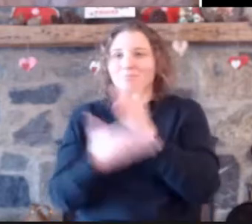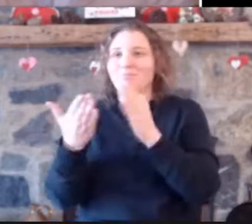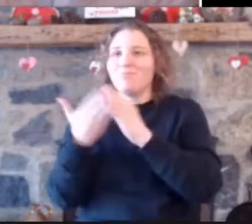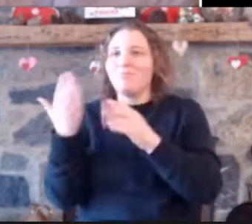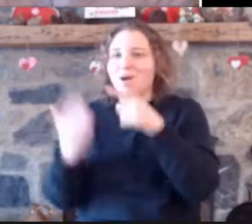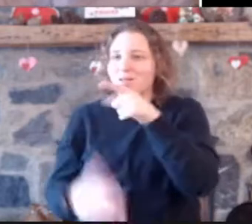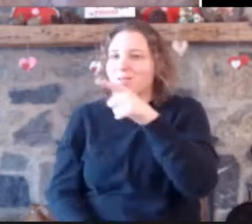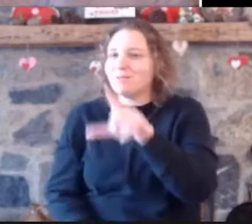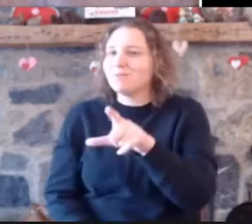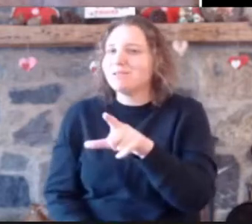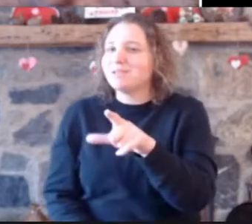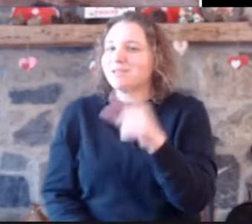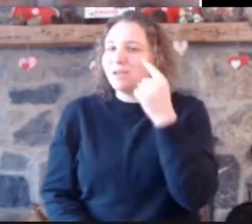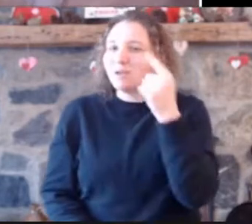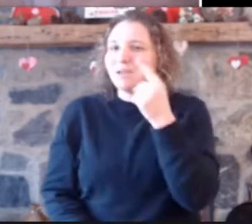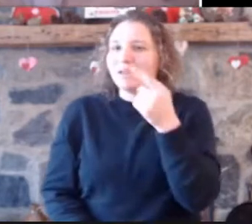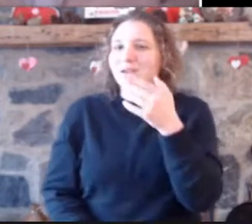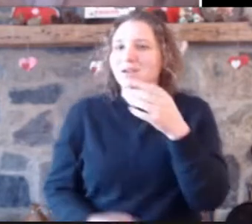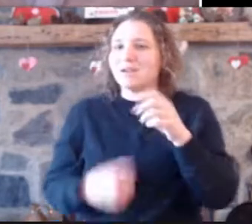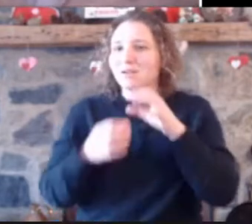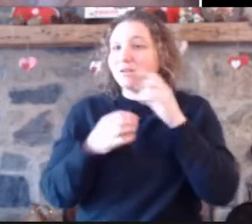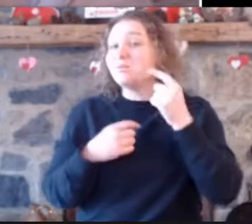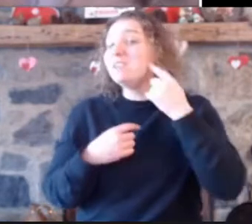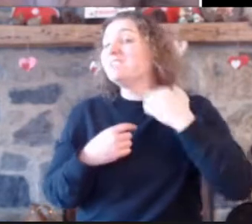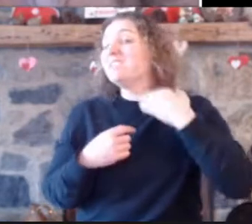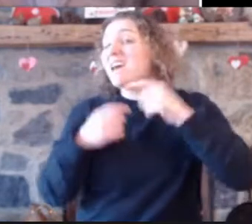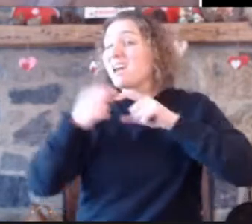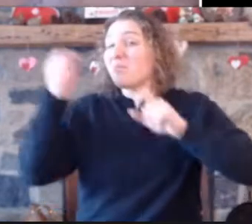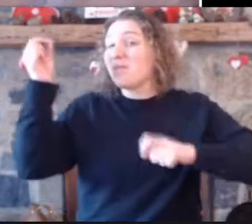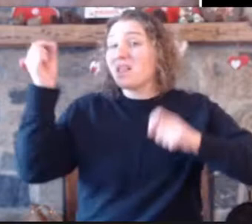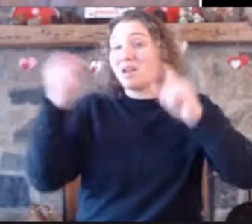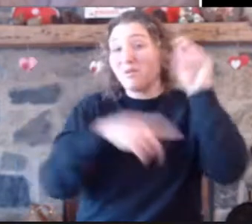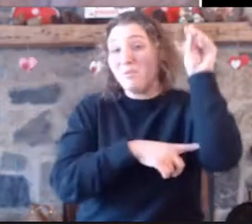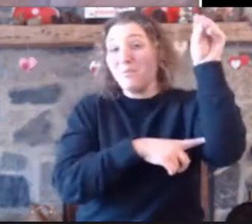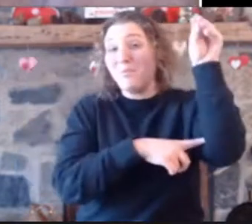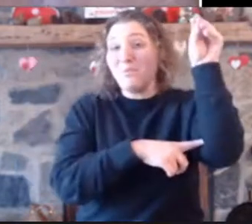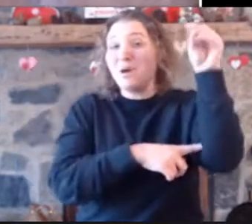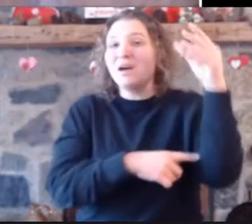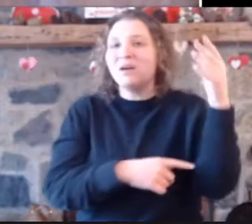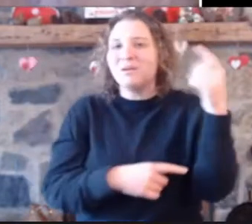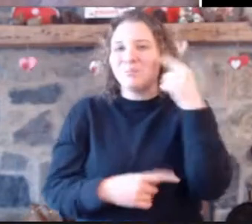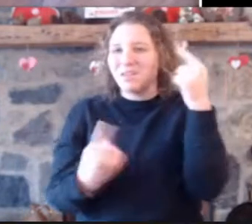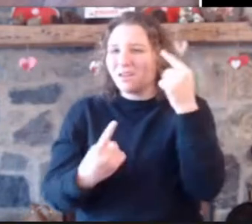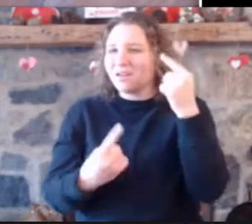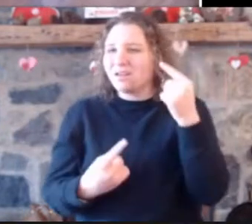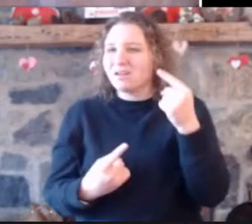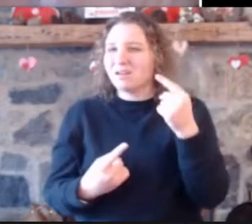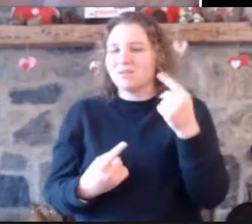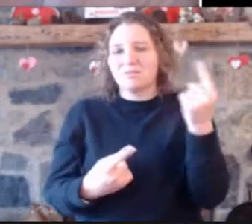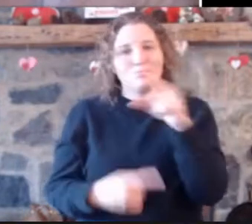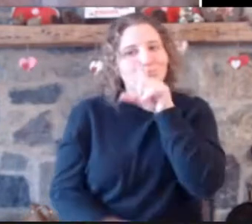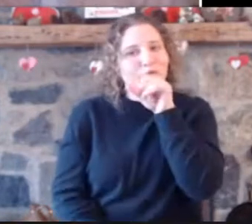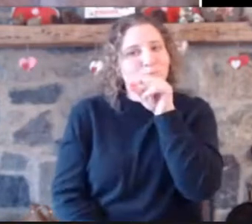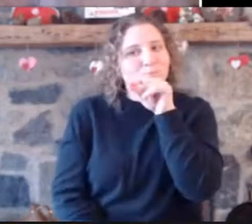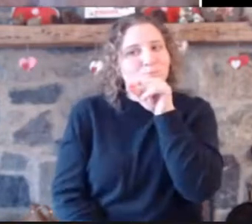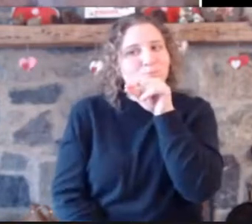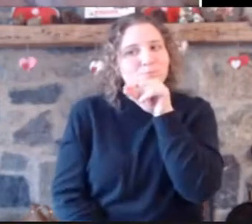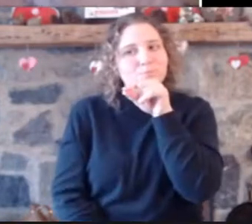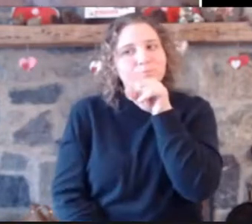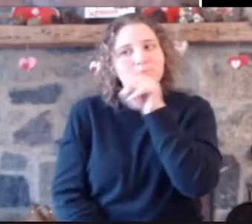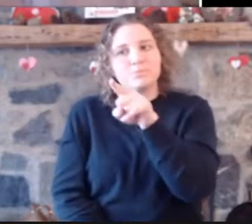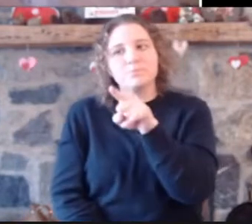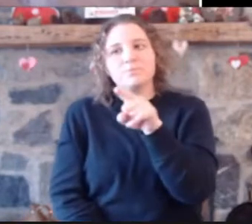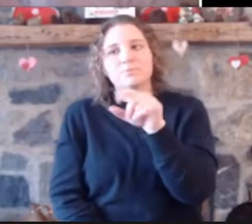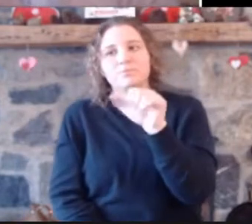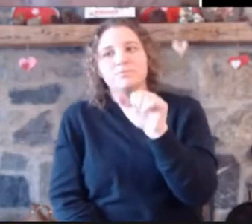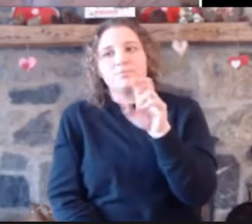yet think the ostrich would have better case, snake-like neck, kind of like snake. I mean, think about it. It's just a bird. True, Archaeopteryx had